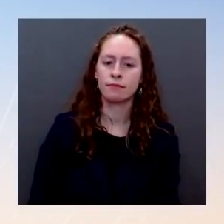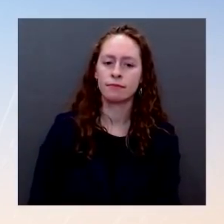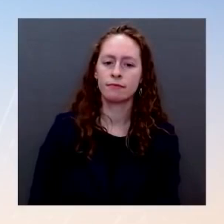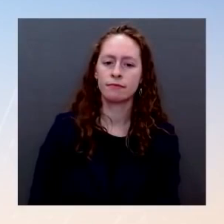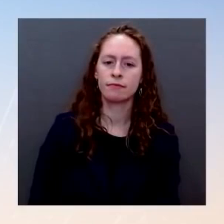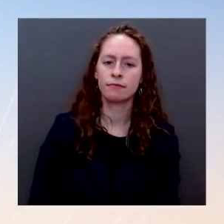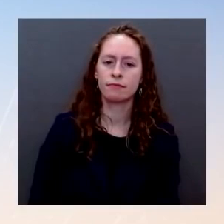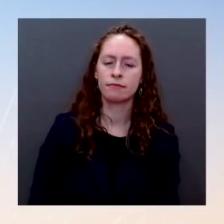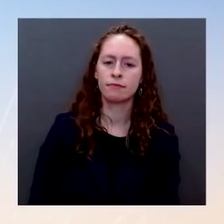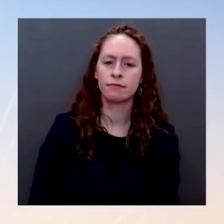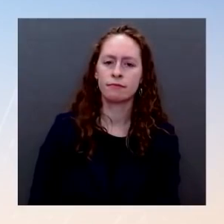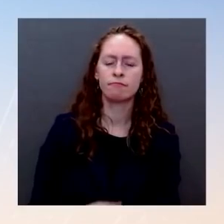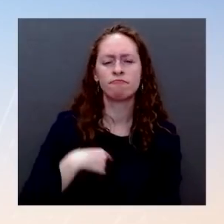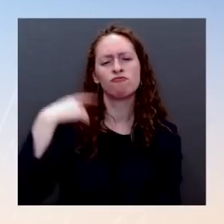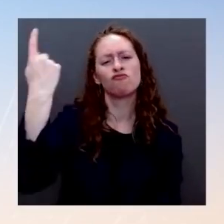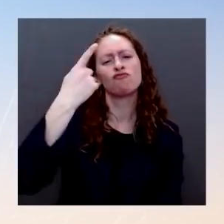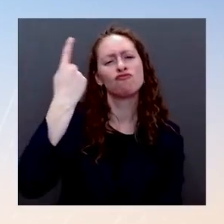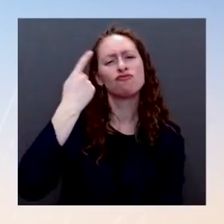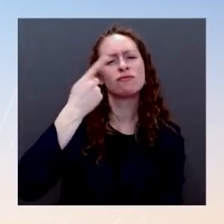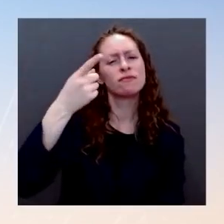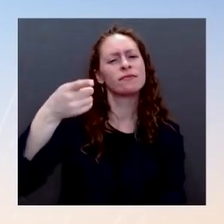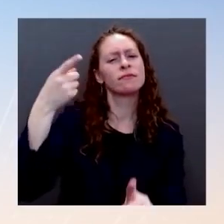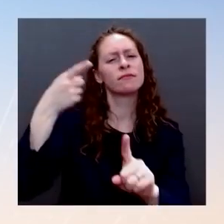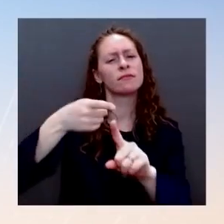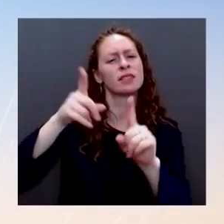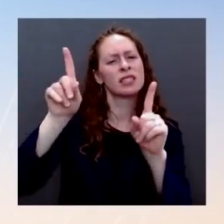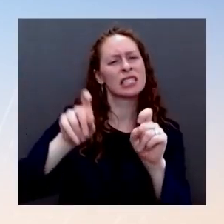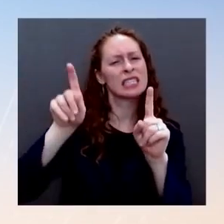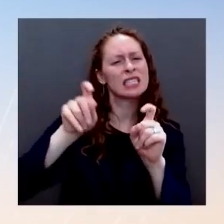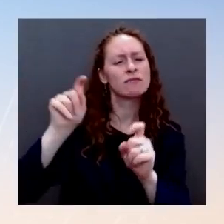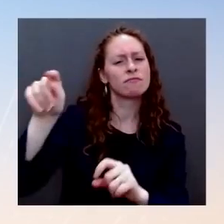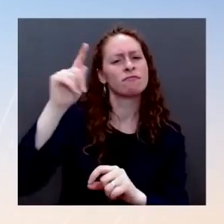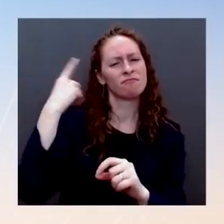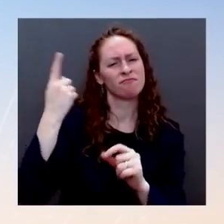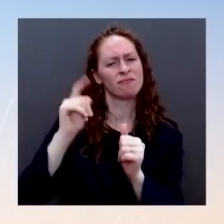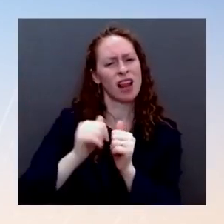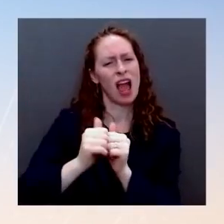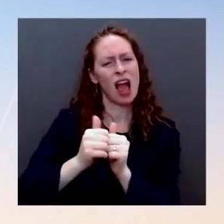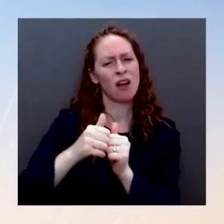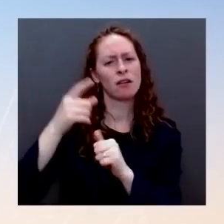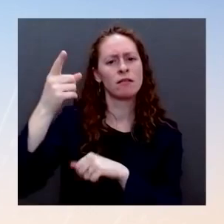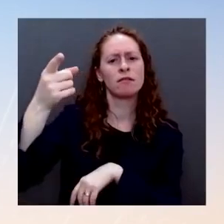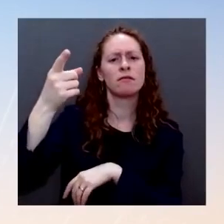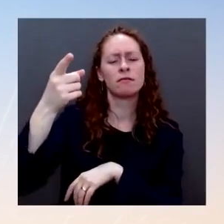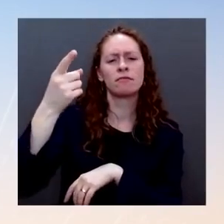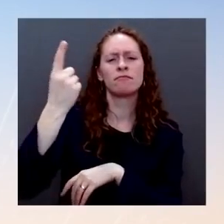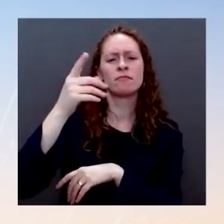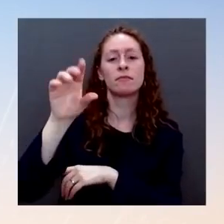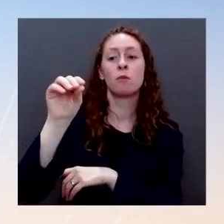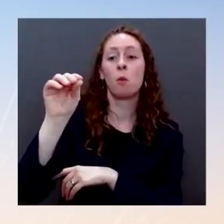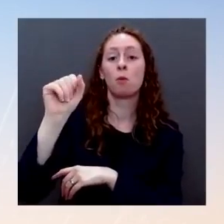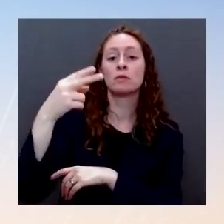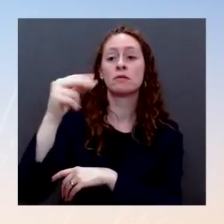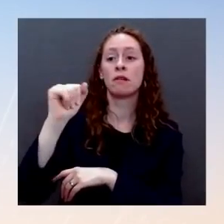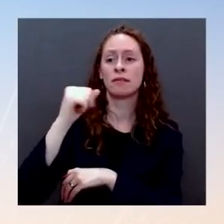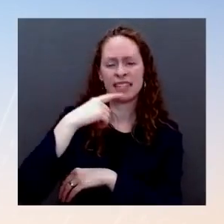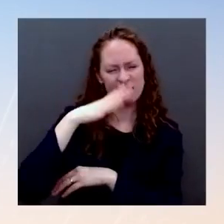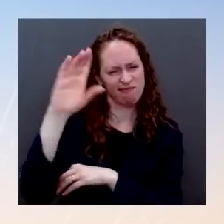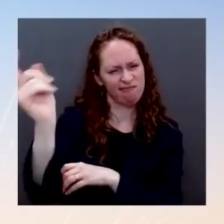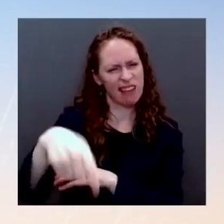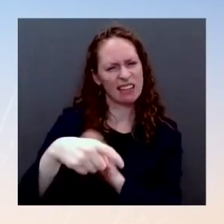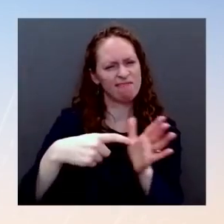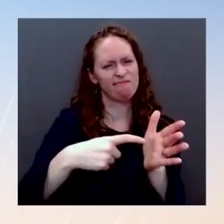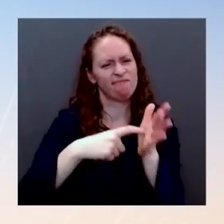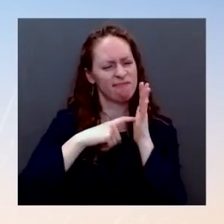right now? And what will OSHA do when it starts enforcing this rule in a few days when employers say, well, sorry,